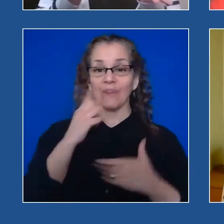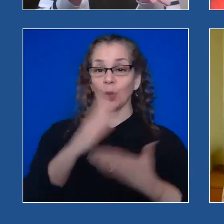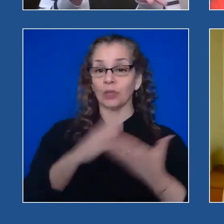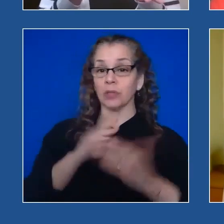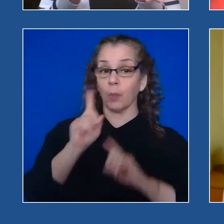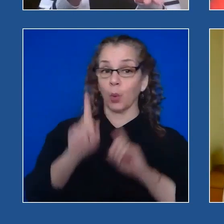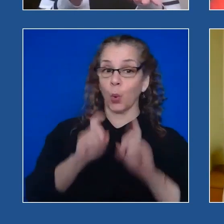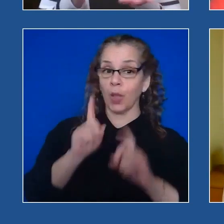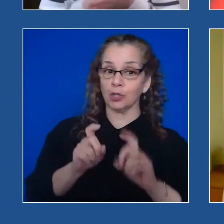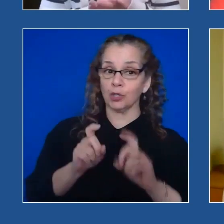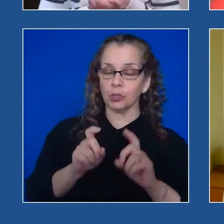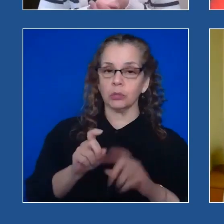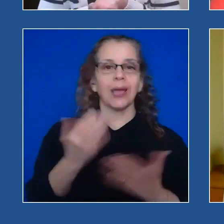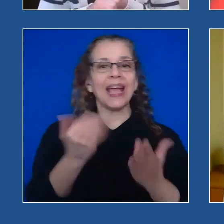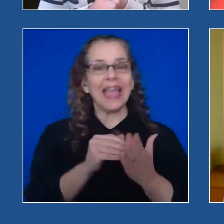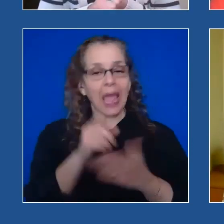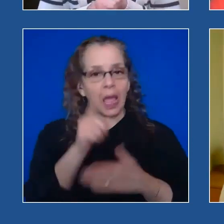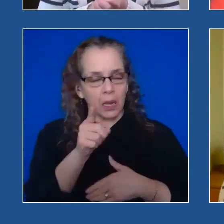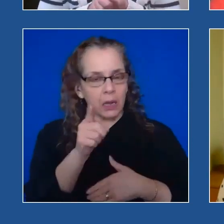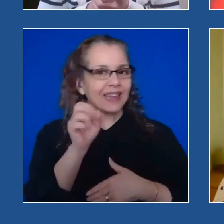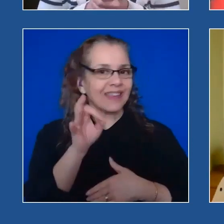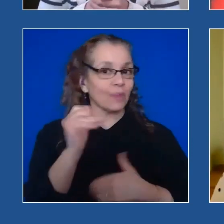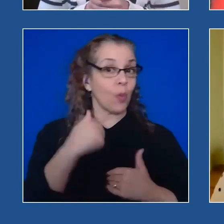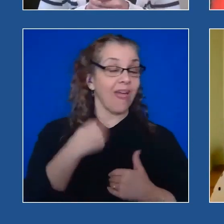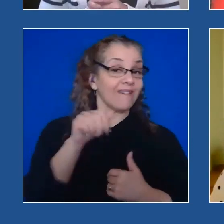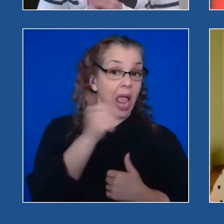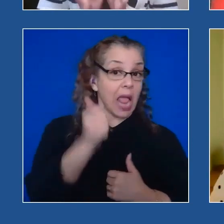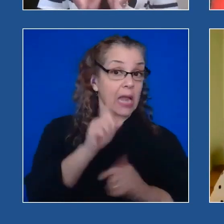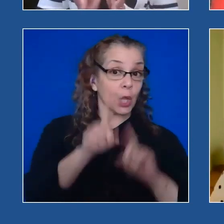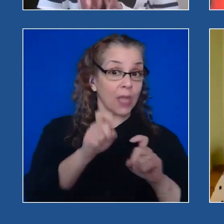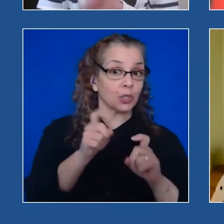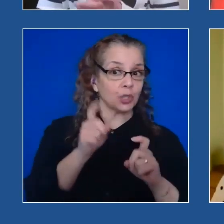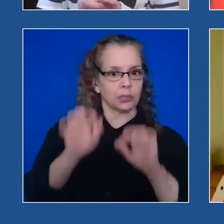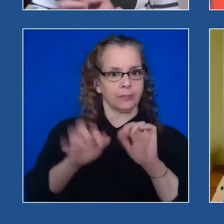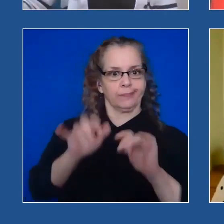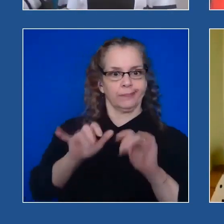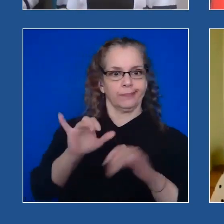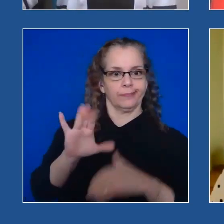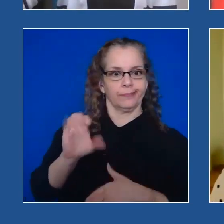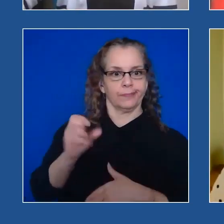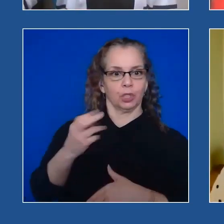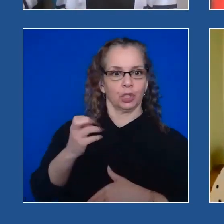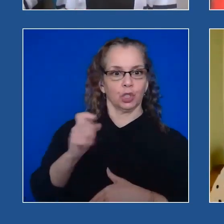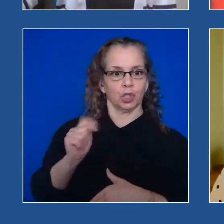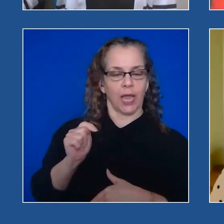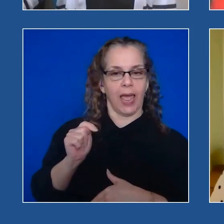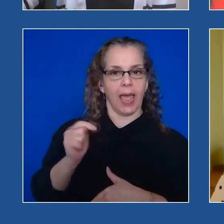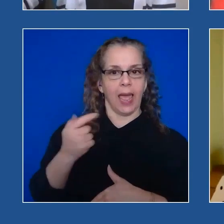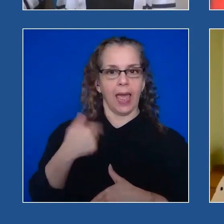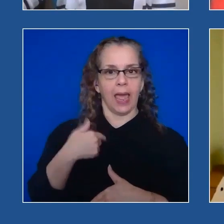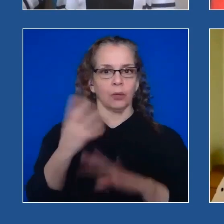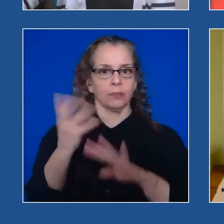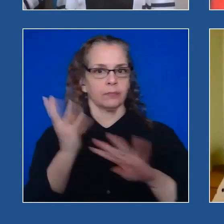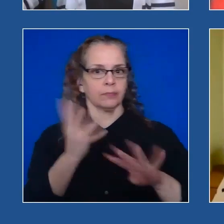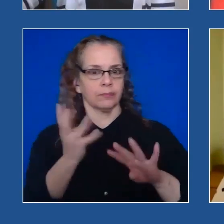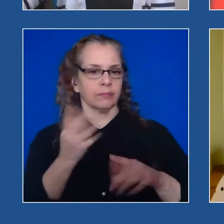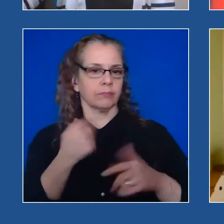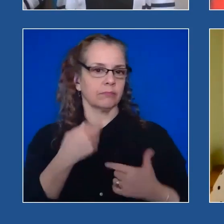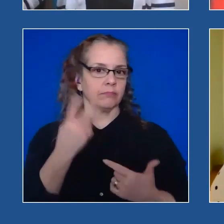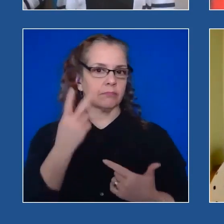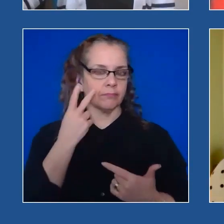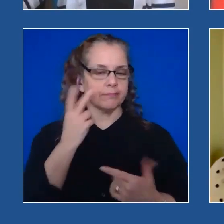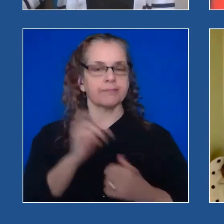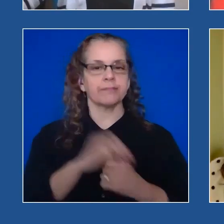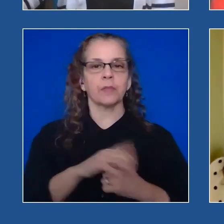if you have any questions for our presenters, feel free to put them in the chat. They are being fed into us. Okay, so first